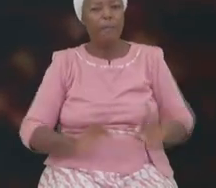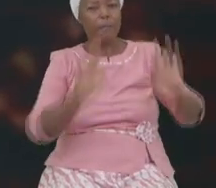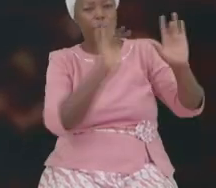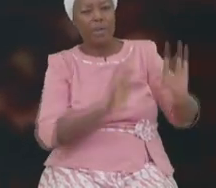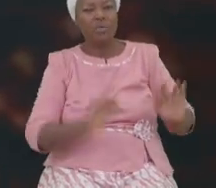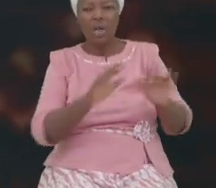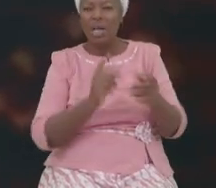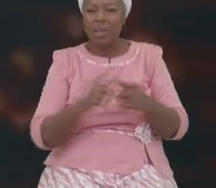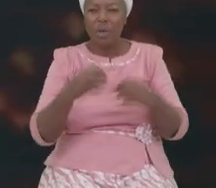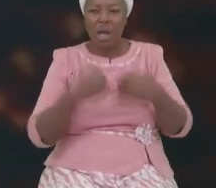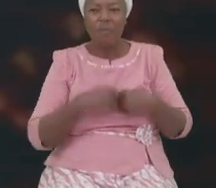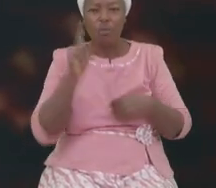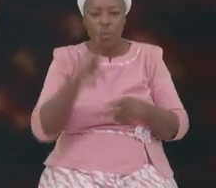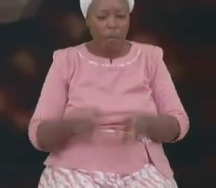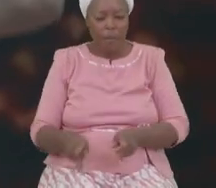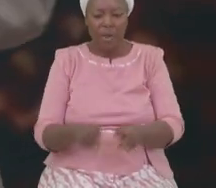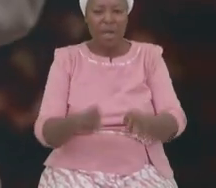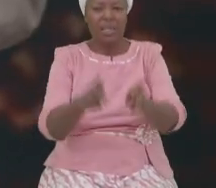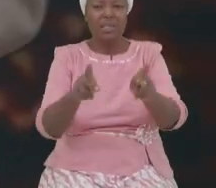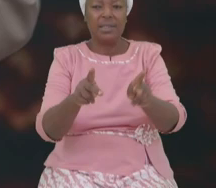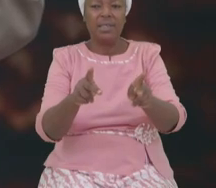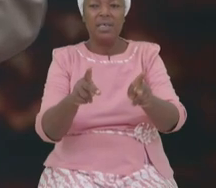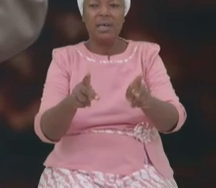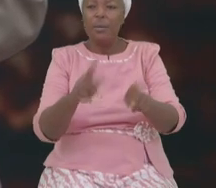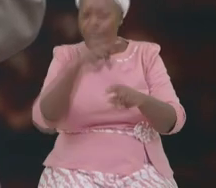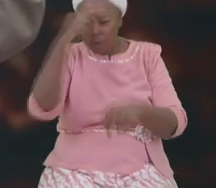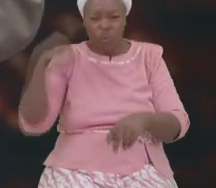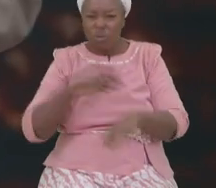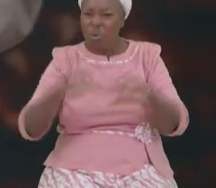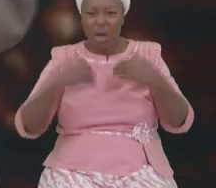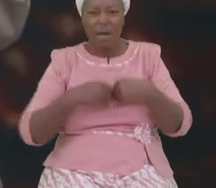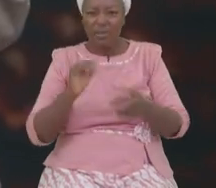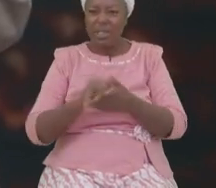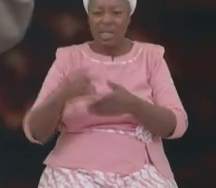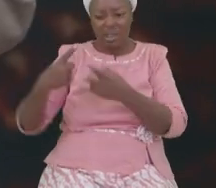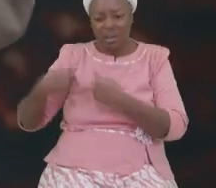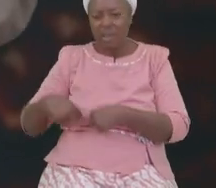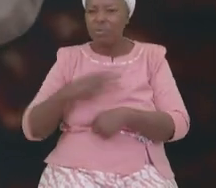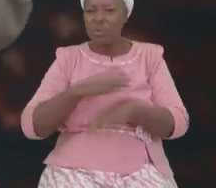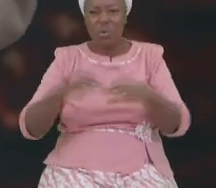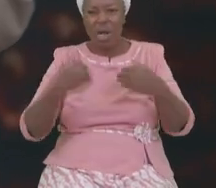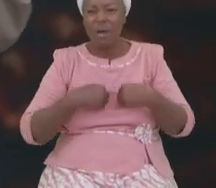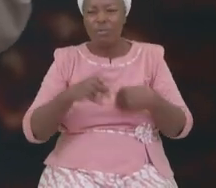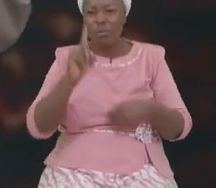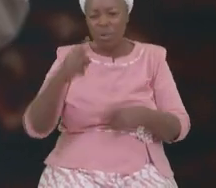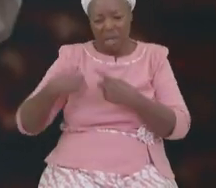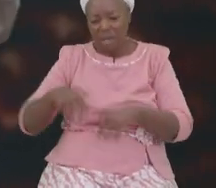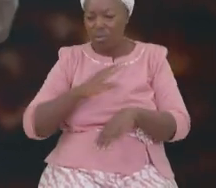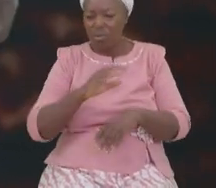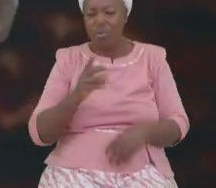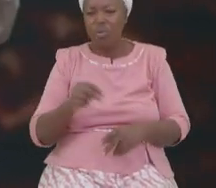have one path. Because we have one heart, one vision, one decision,